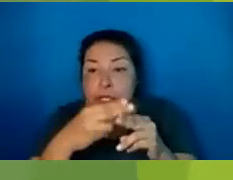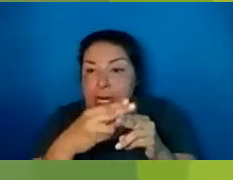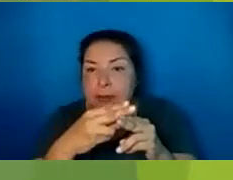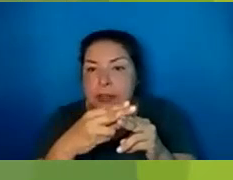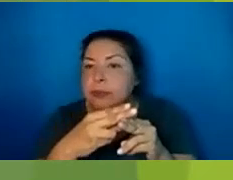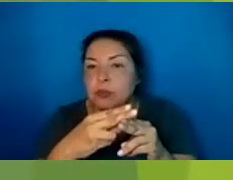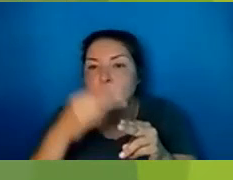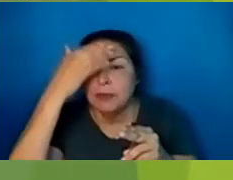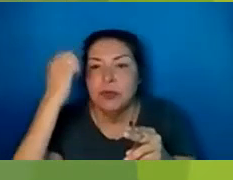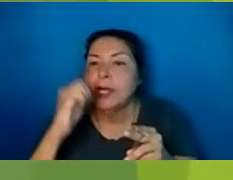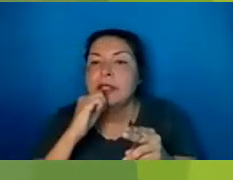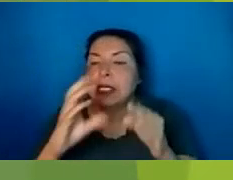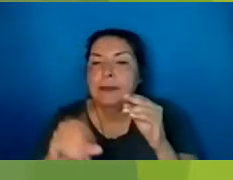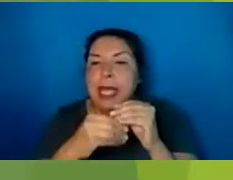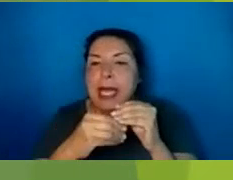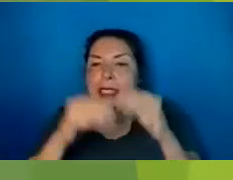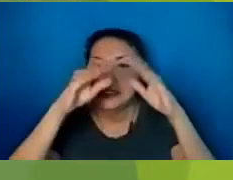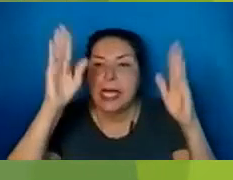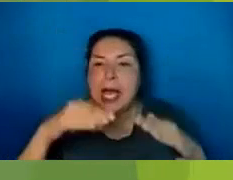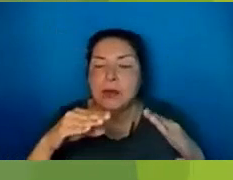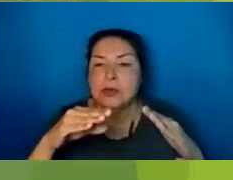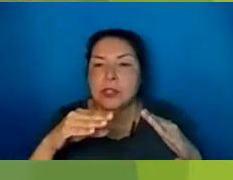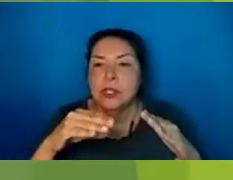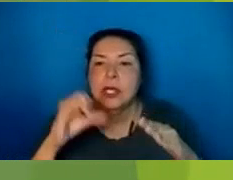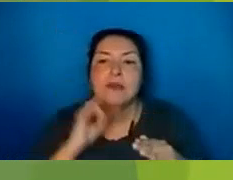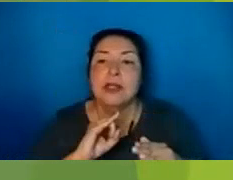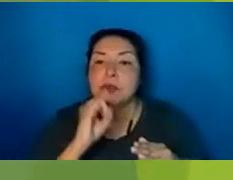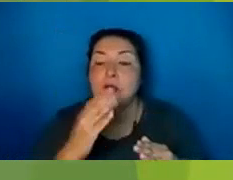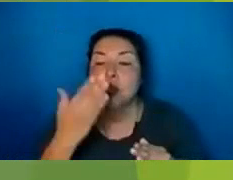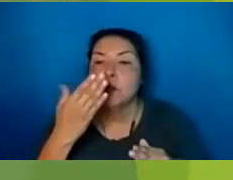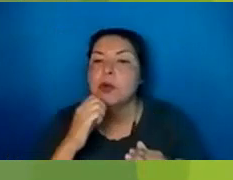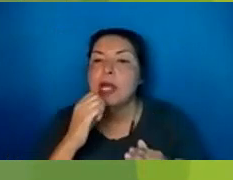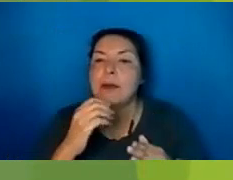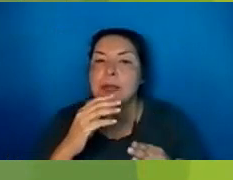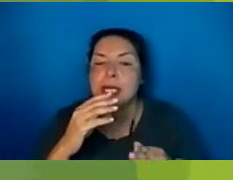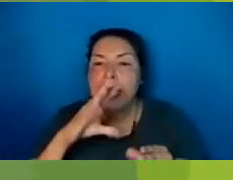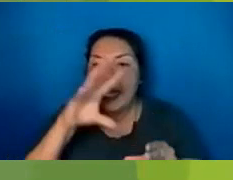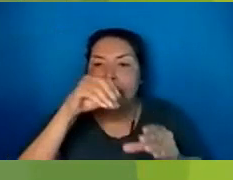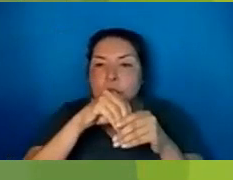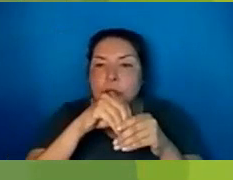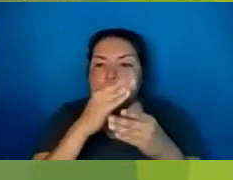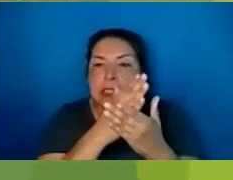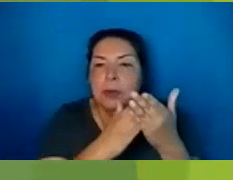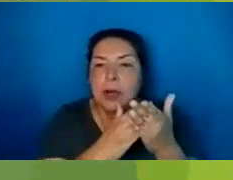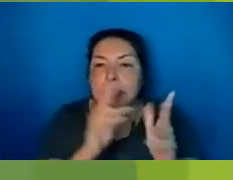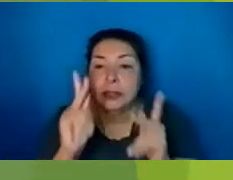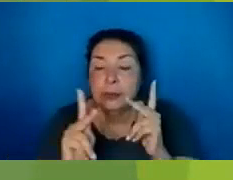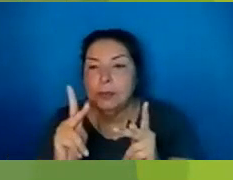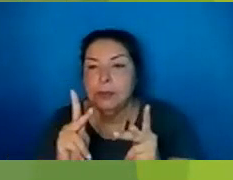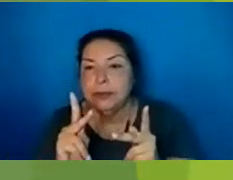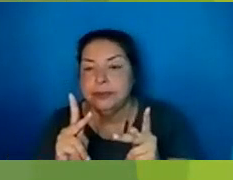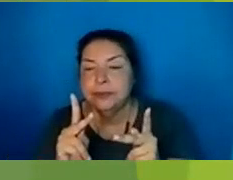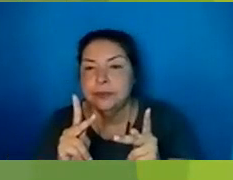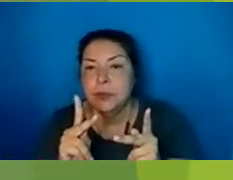of Israel. You will not be counted as a part of the people. You will not be a part